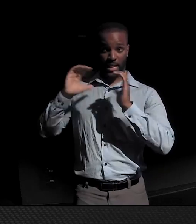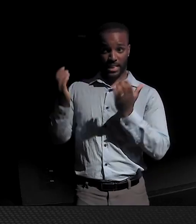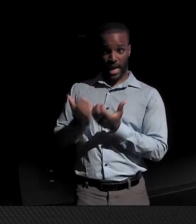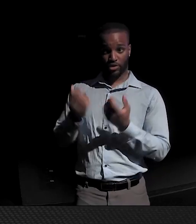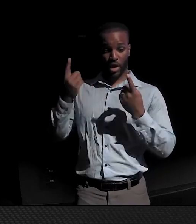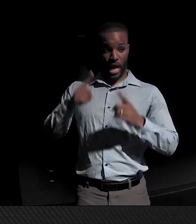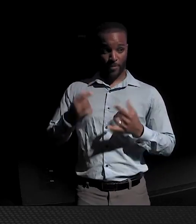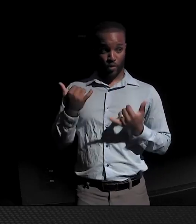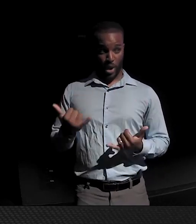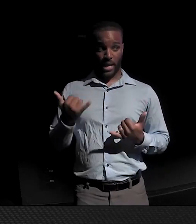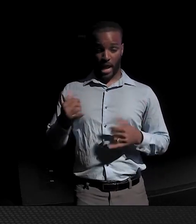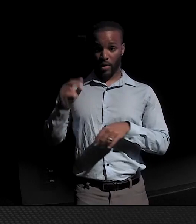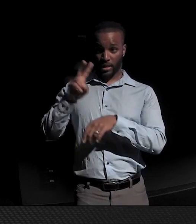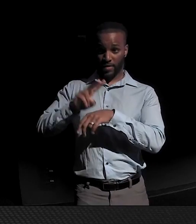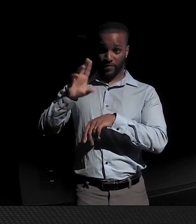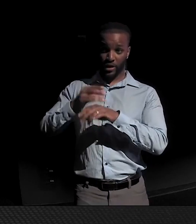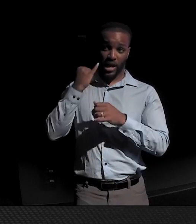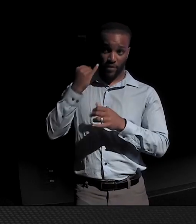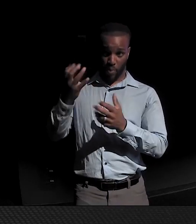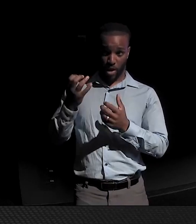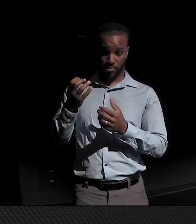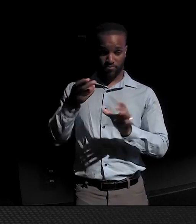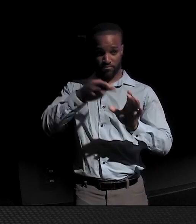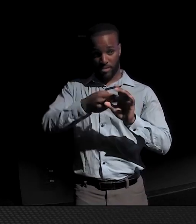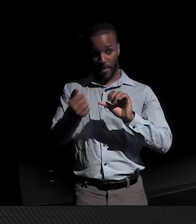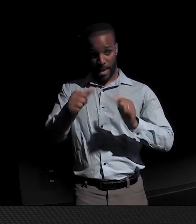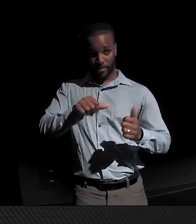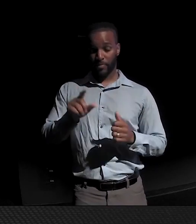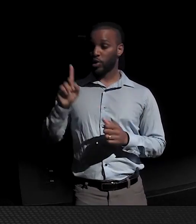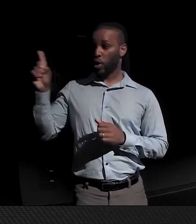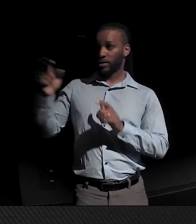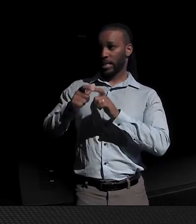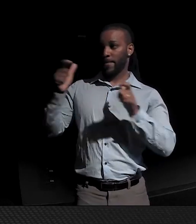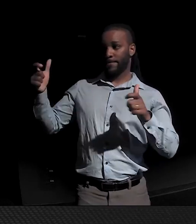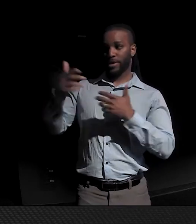happening right now in the big room. So if you want to get baptized, go over